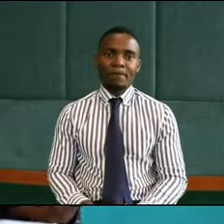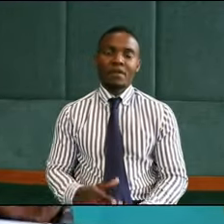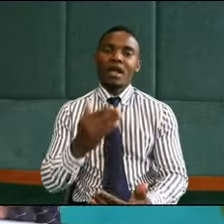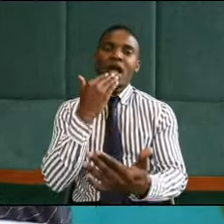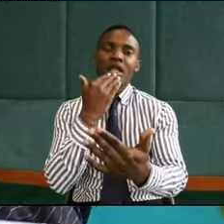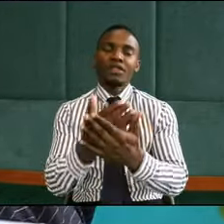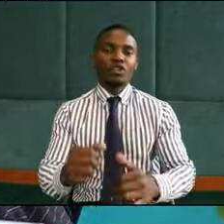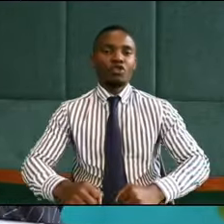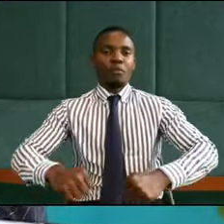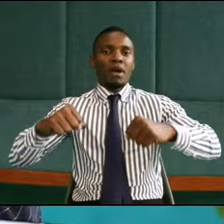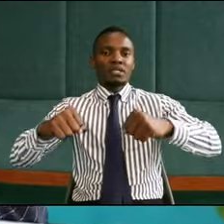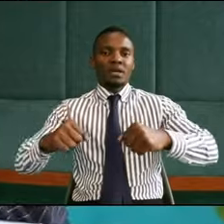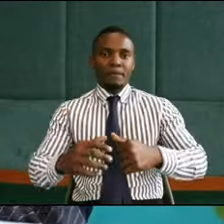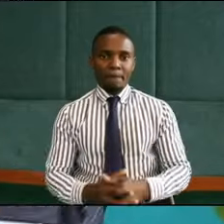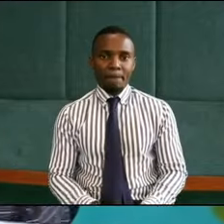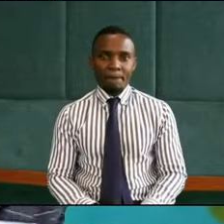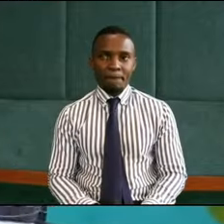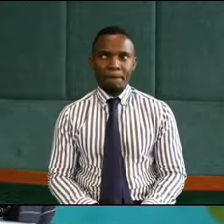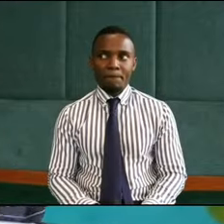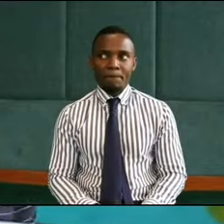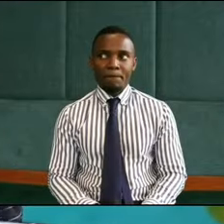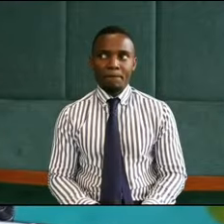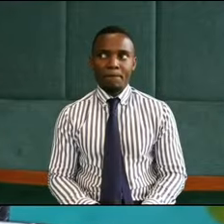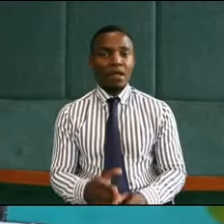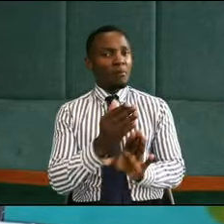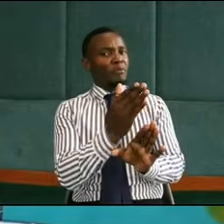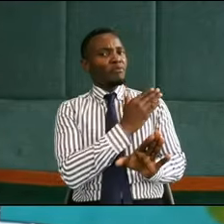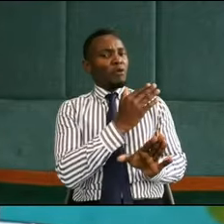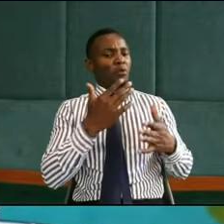Thank you, Master. I was a reject.